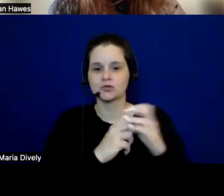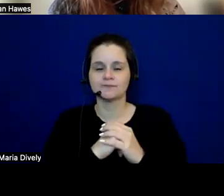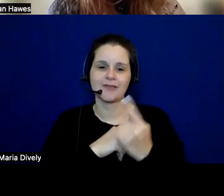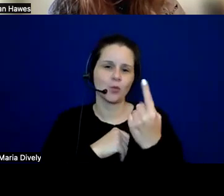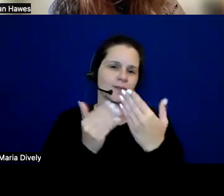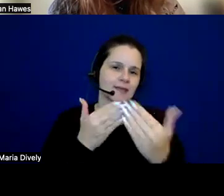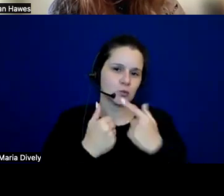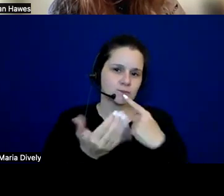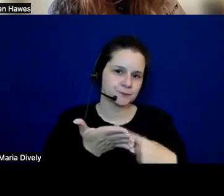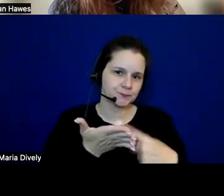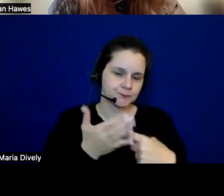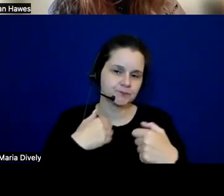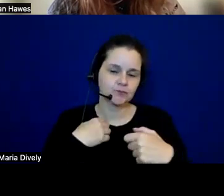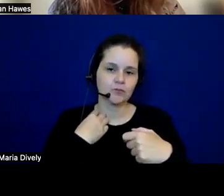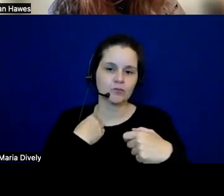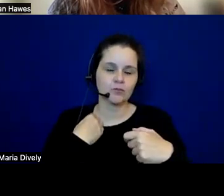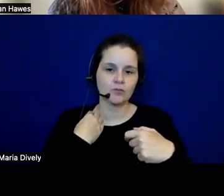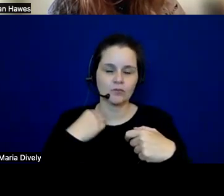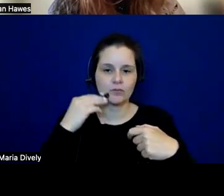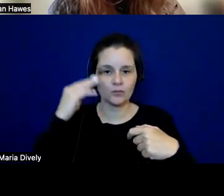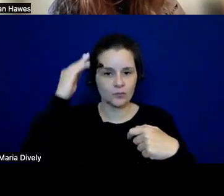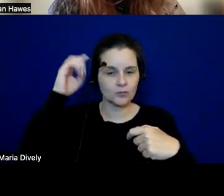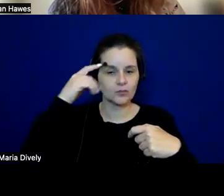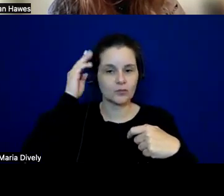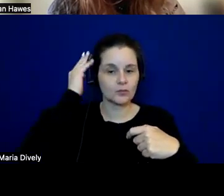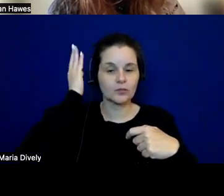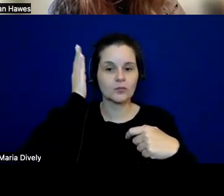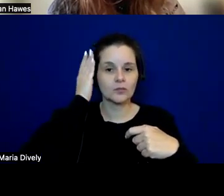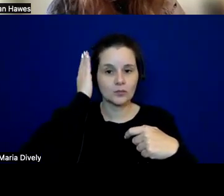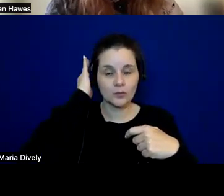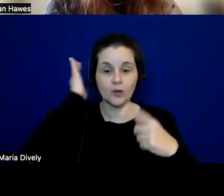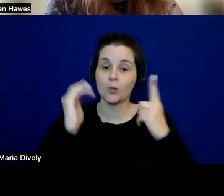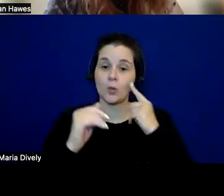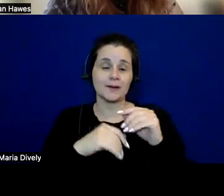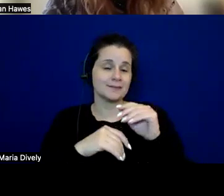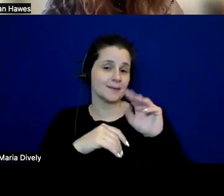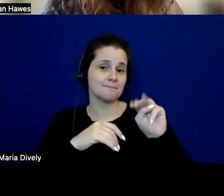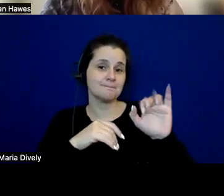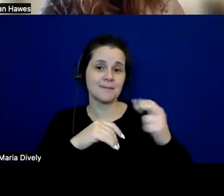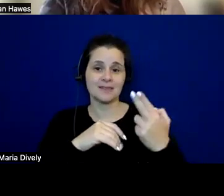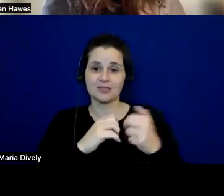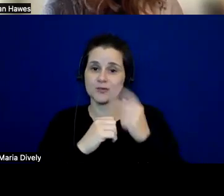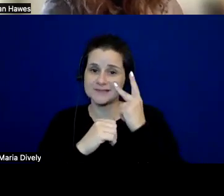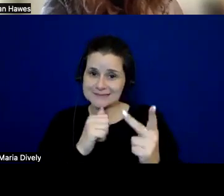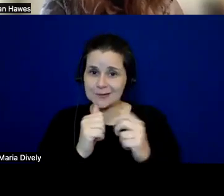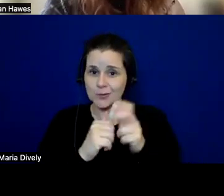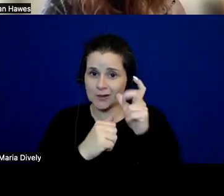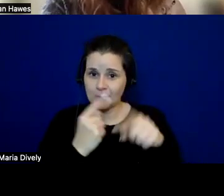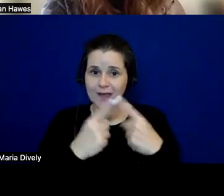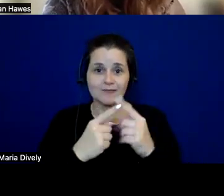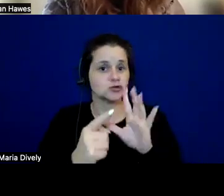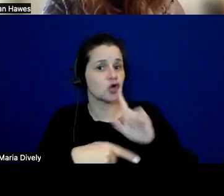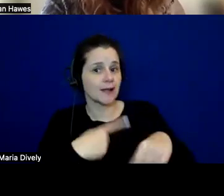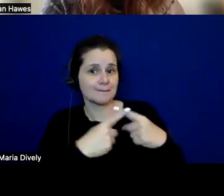on is one of the myths that we see and we hear a lot about, which is, if you're talking about